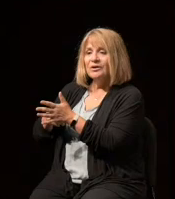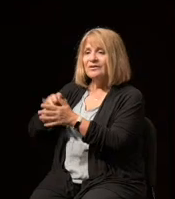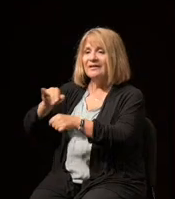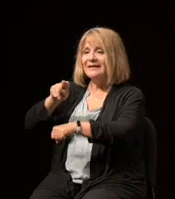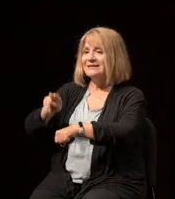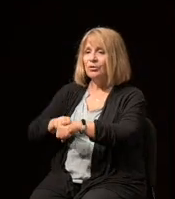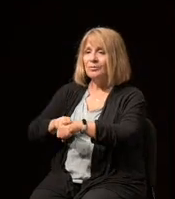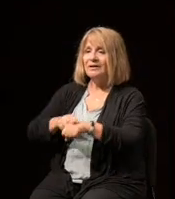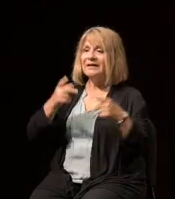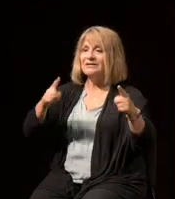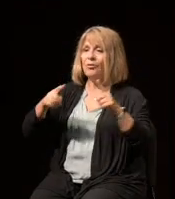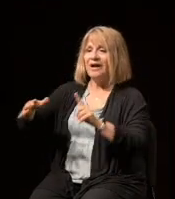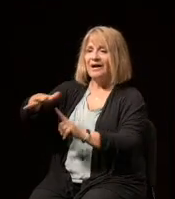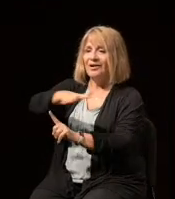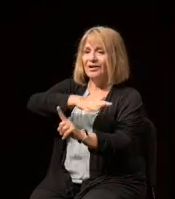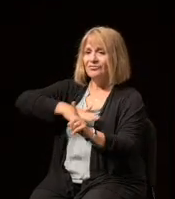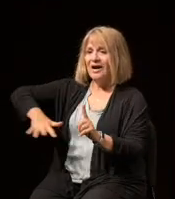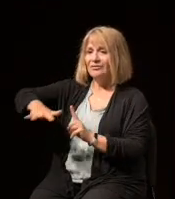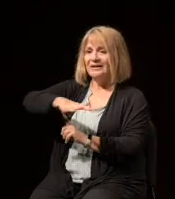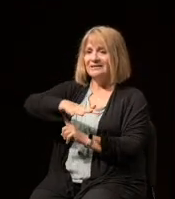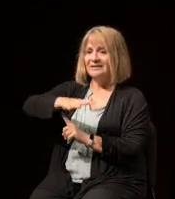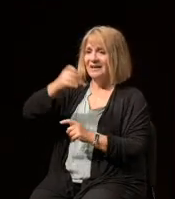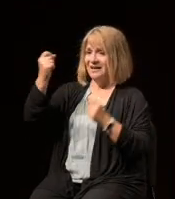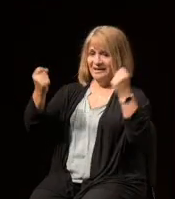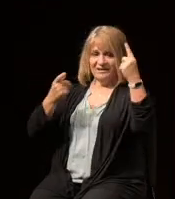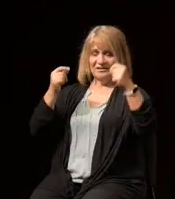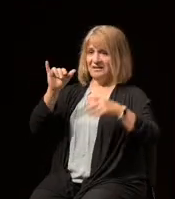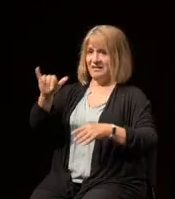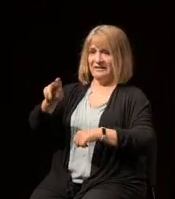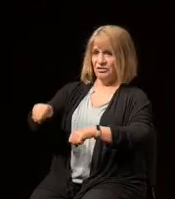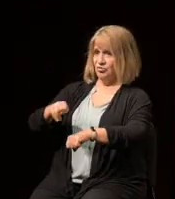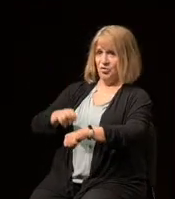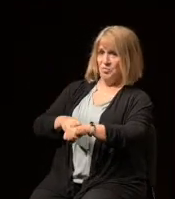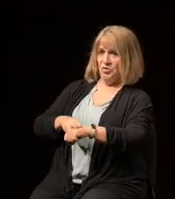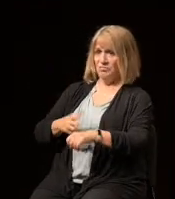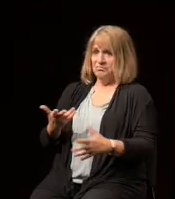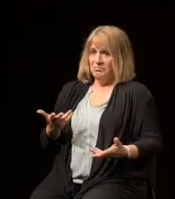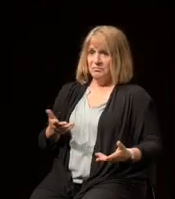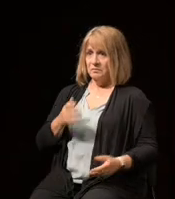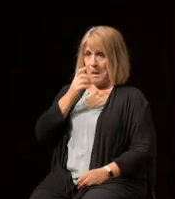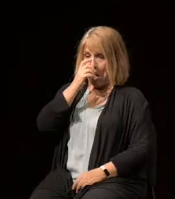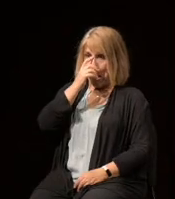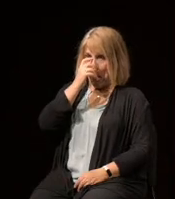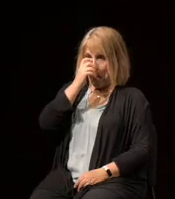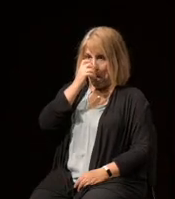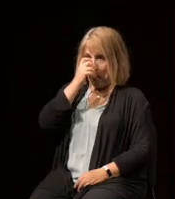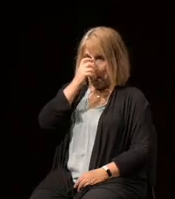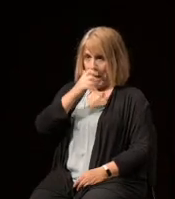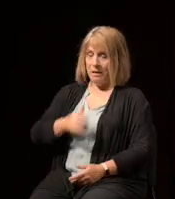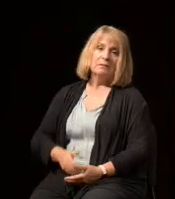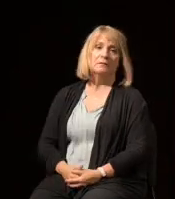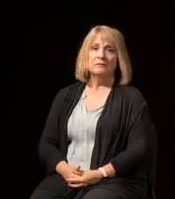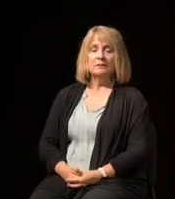all around us, and it's understood as neutral and normal and excellent and good, All right.